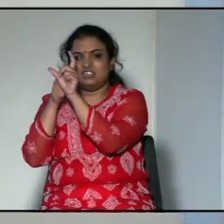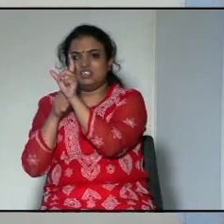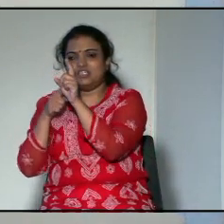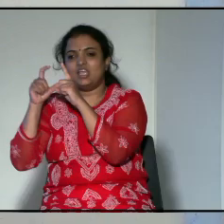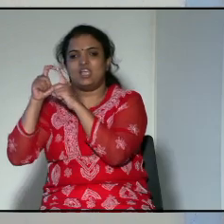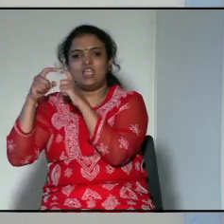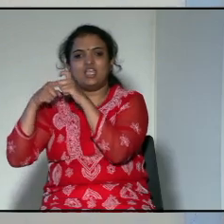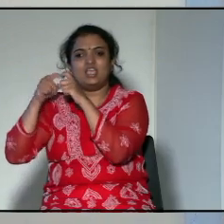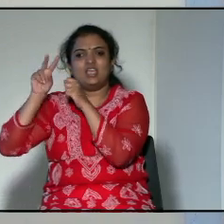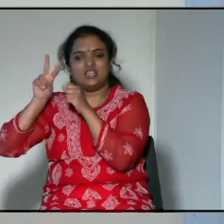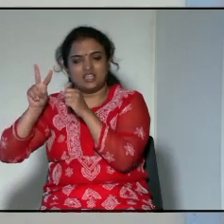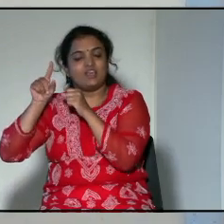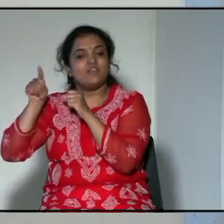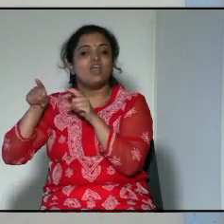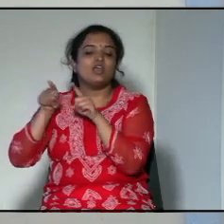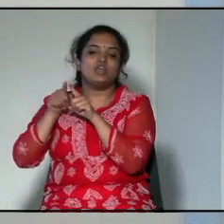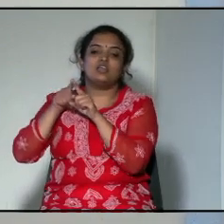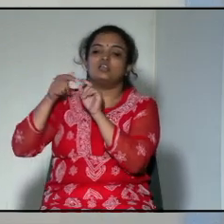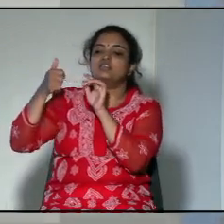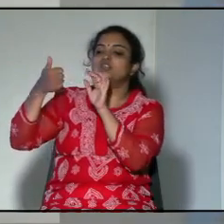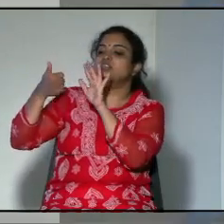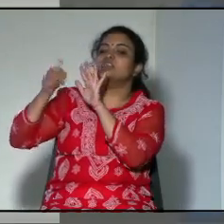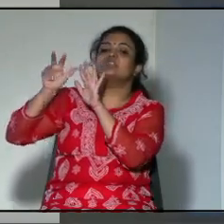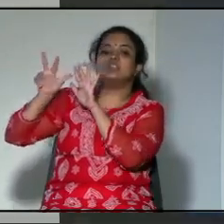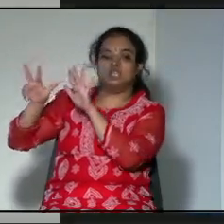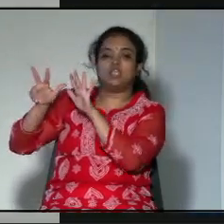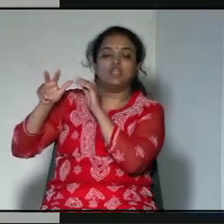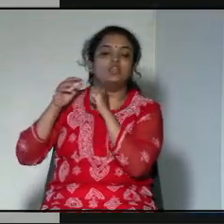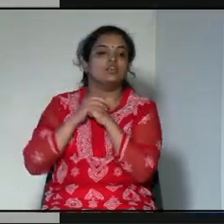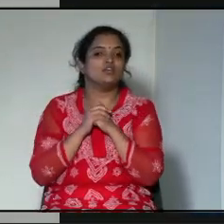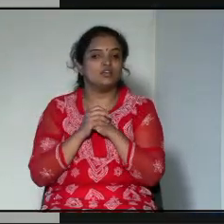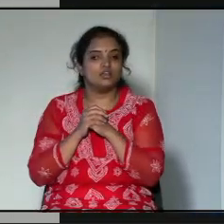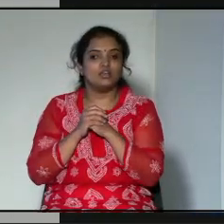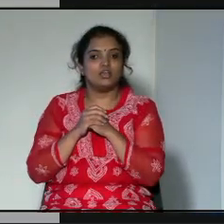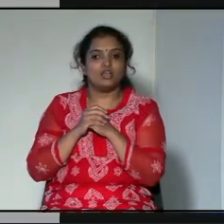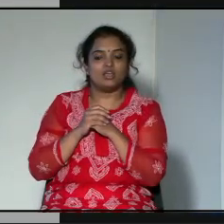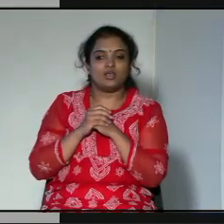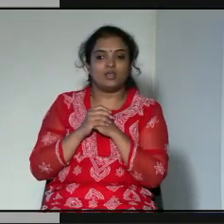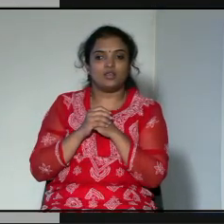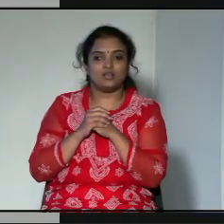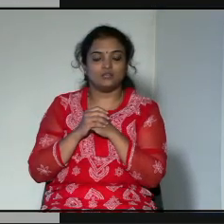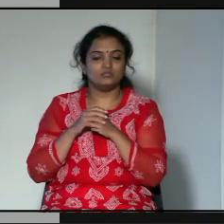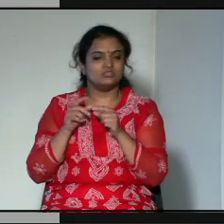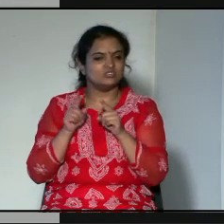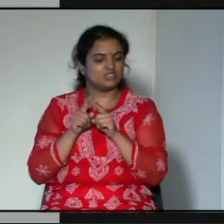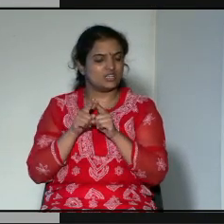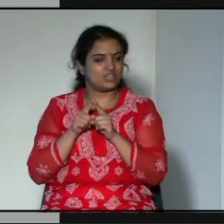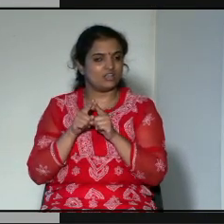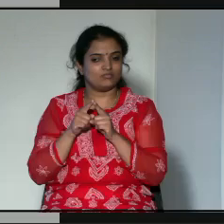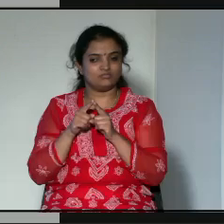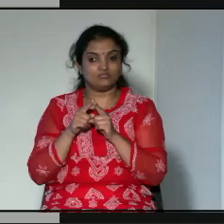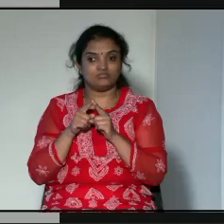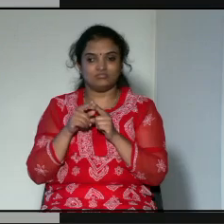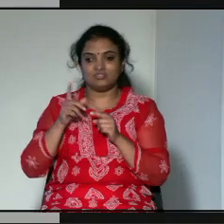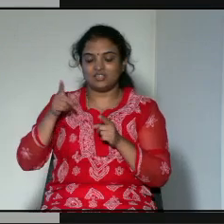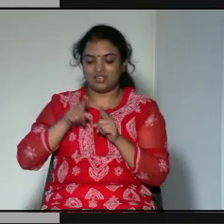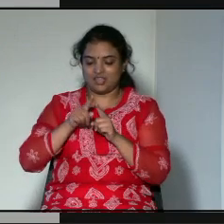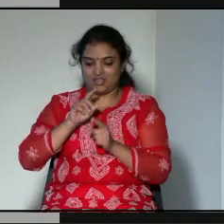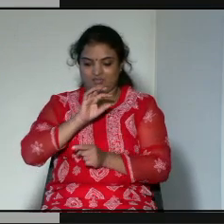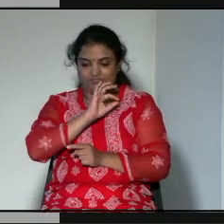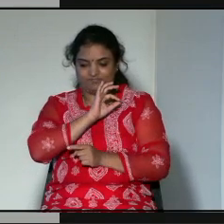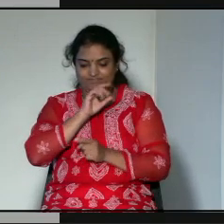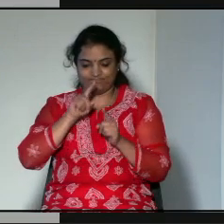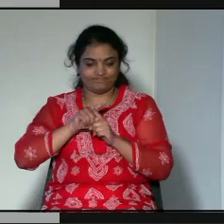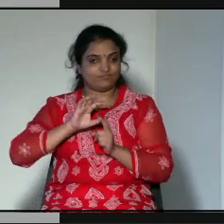Was she stepping in and displacing the bona fide metal craftsman by receiving an award that was legitimately not